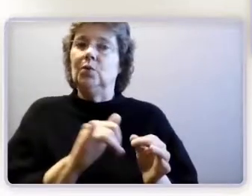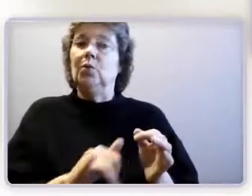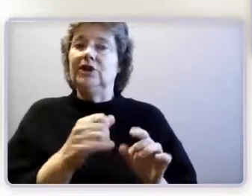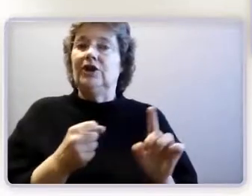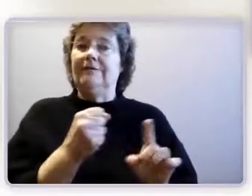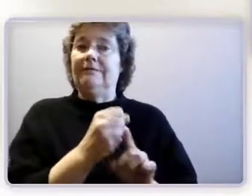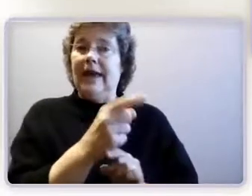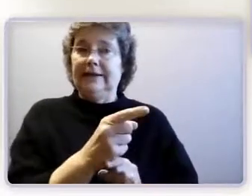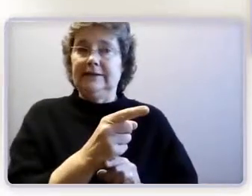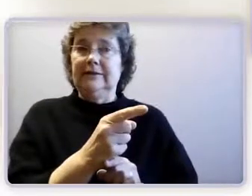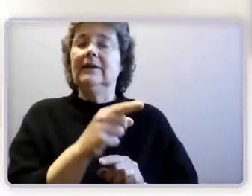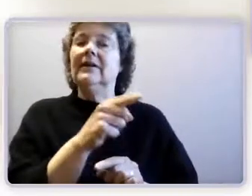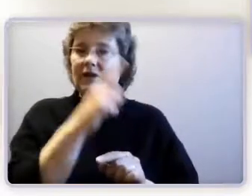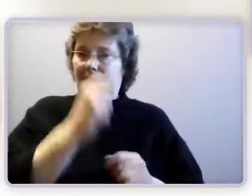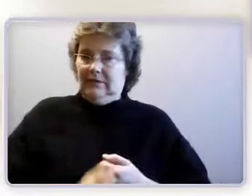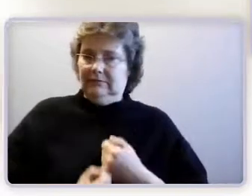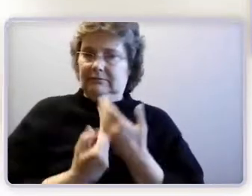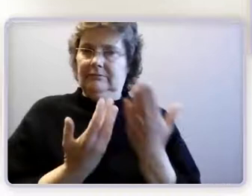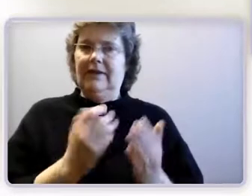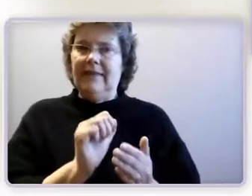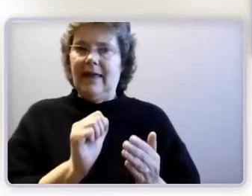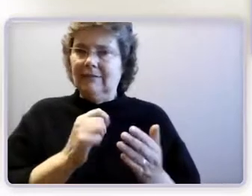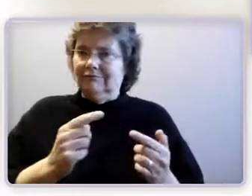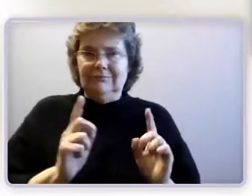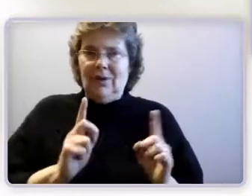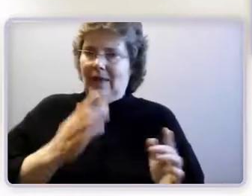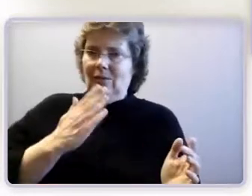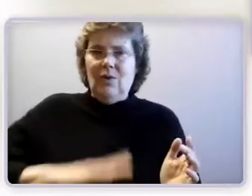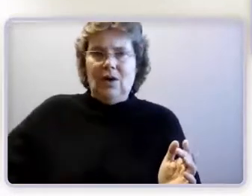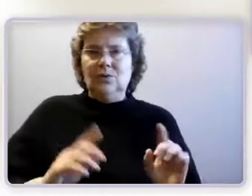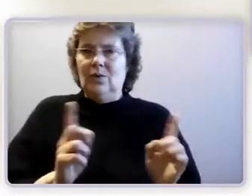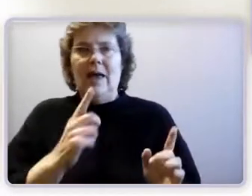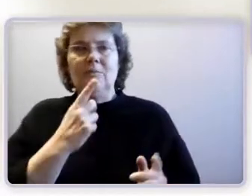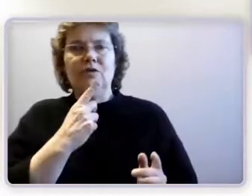and preferences, and to develop the person's decision-making capacity.